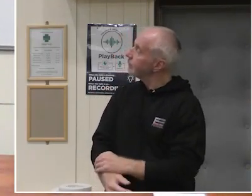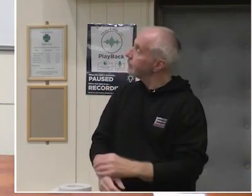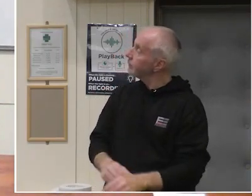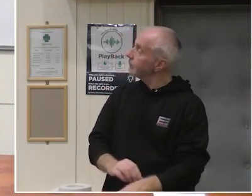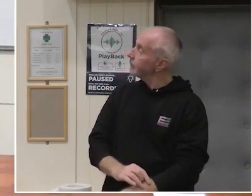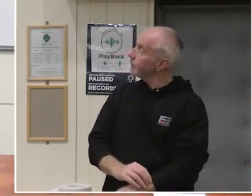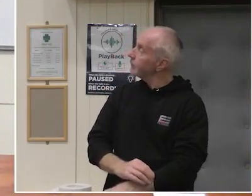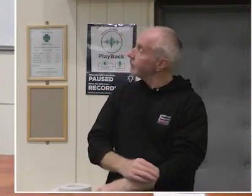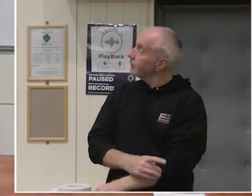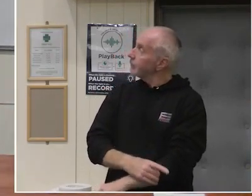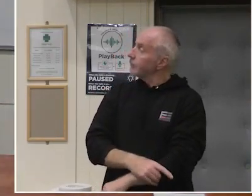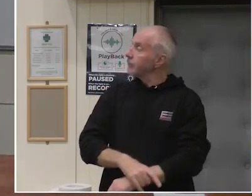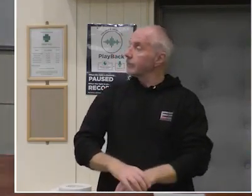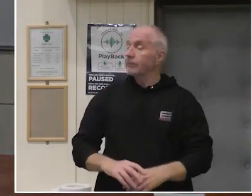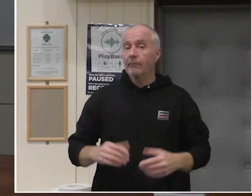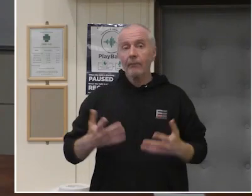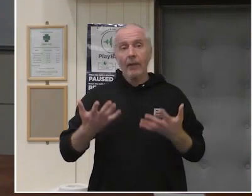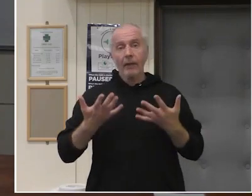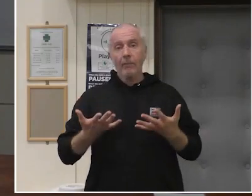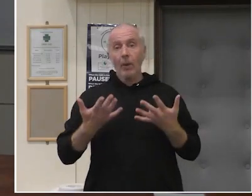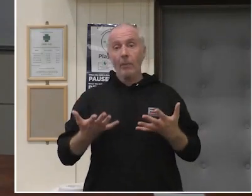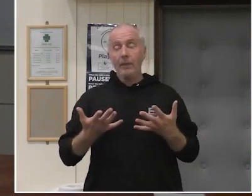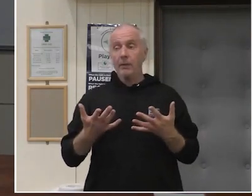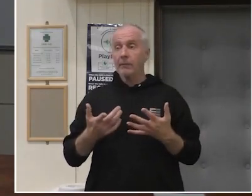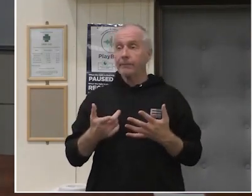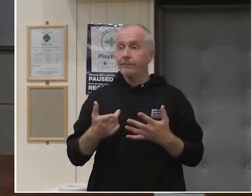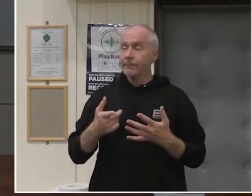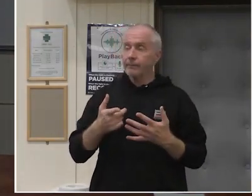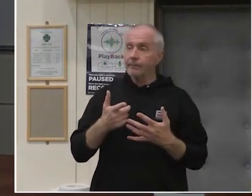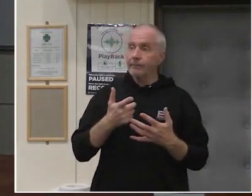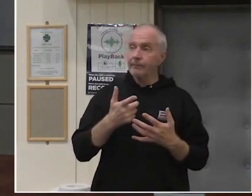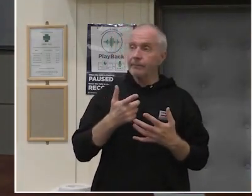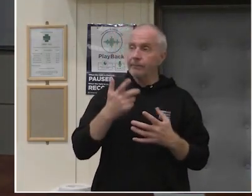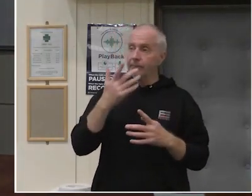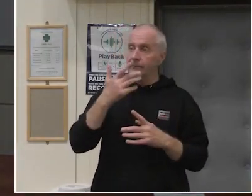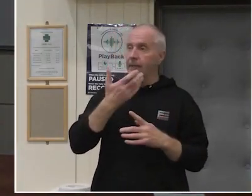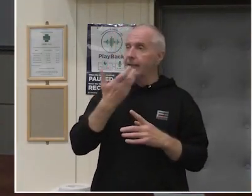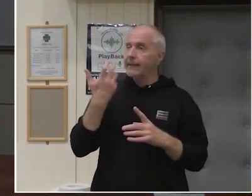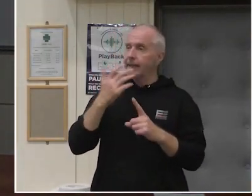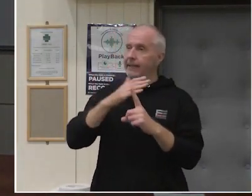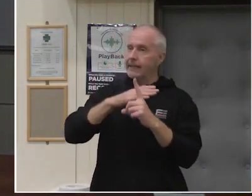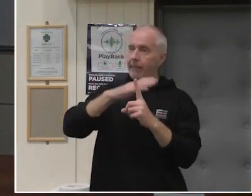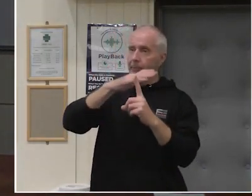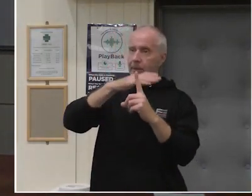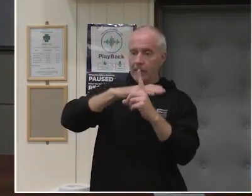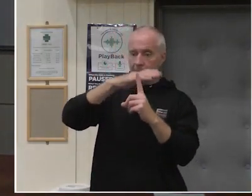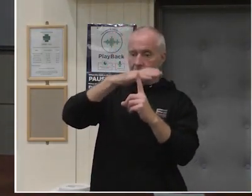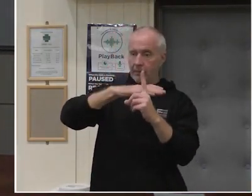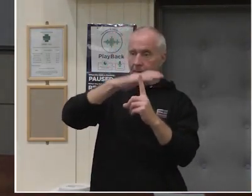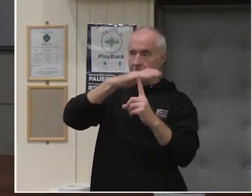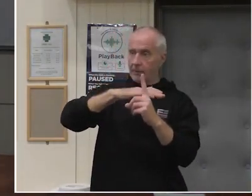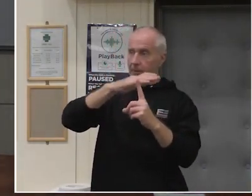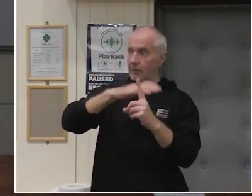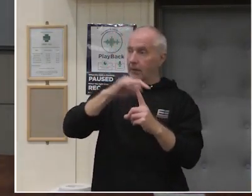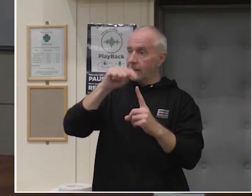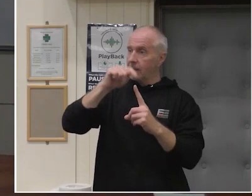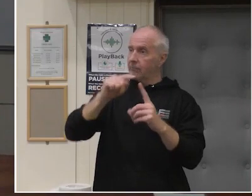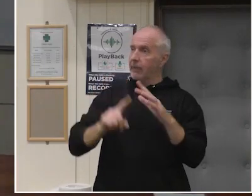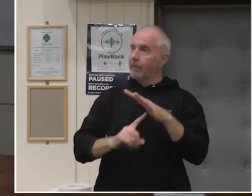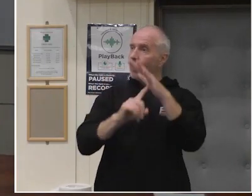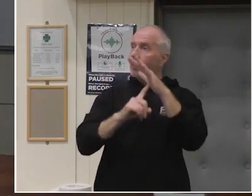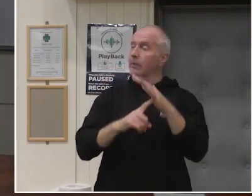currently, mentioned that temperature, big factor. So we run as cold as